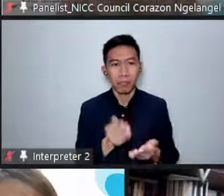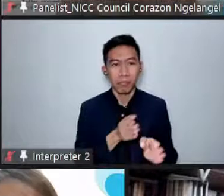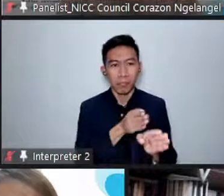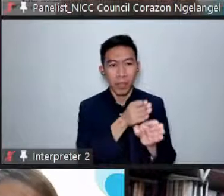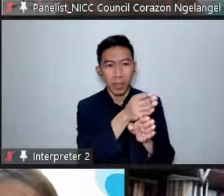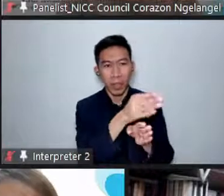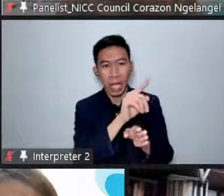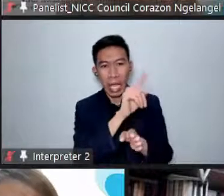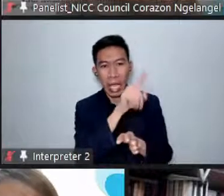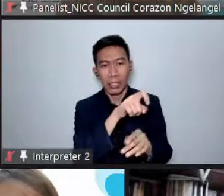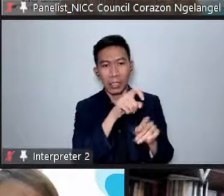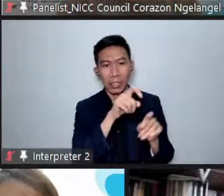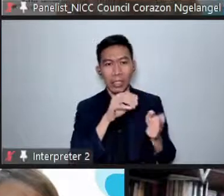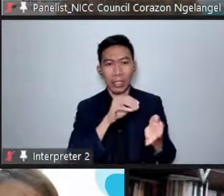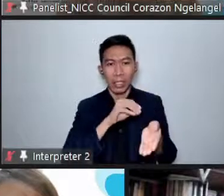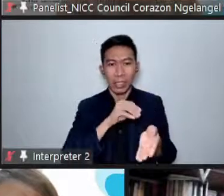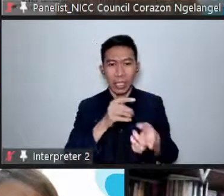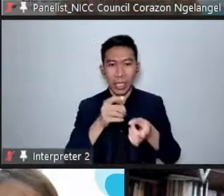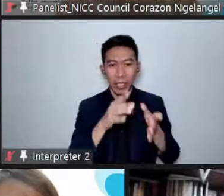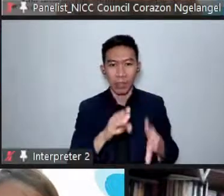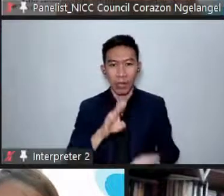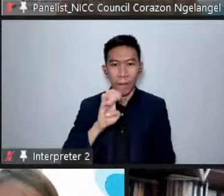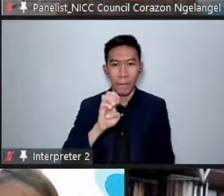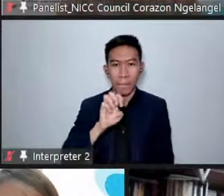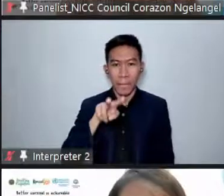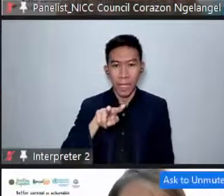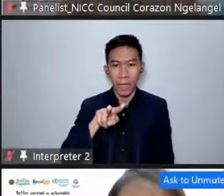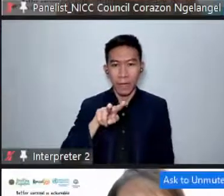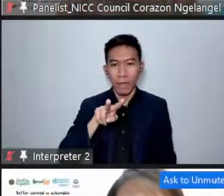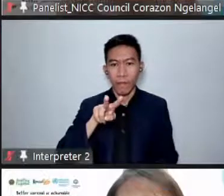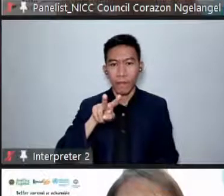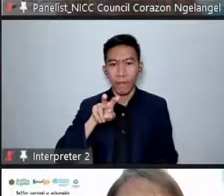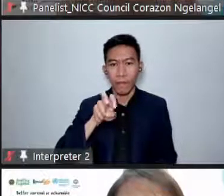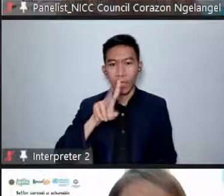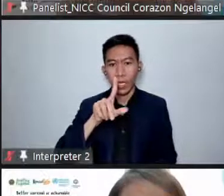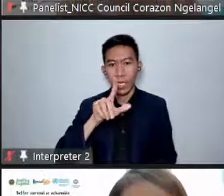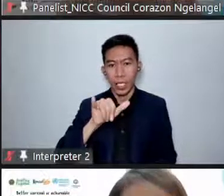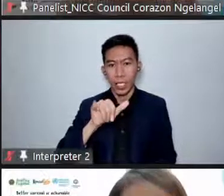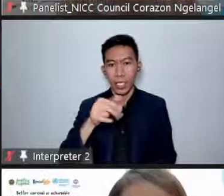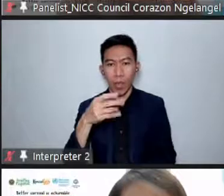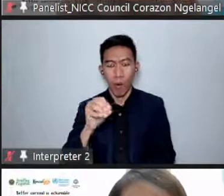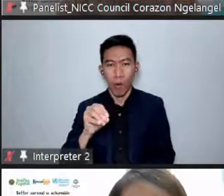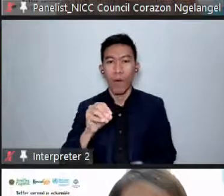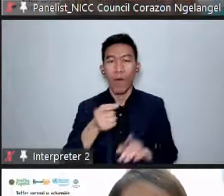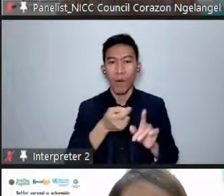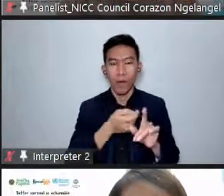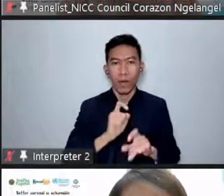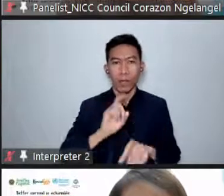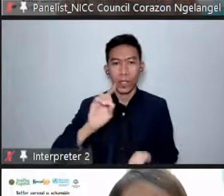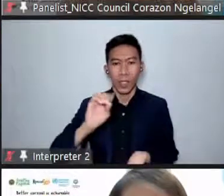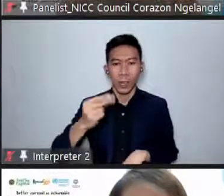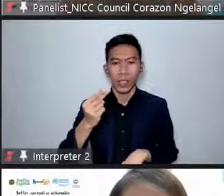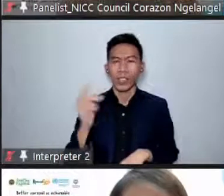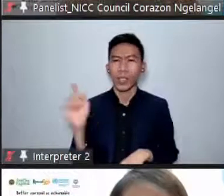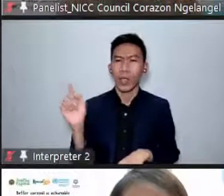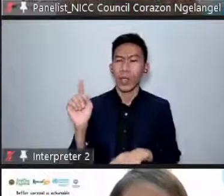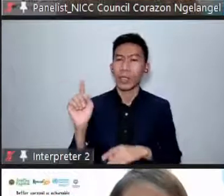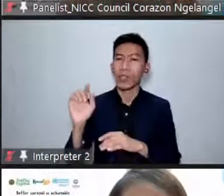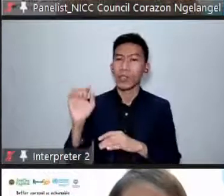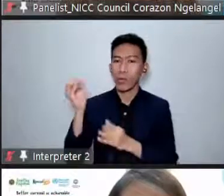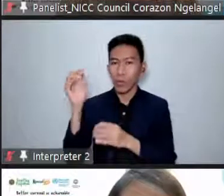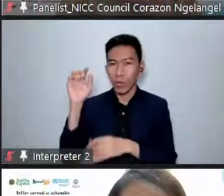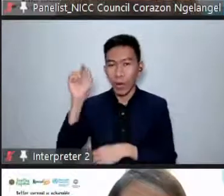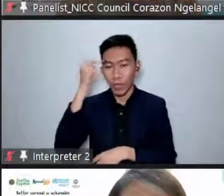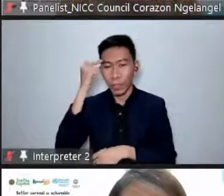Director Bev to respond from the DOH side. Ano-ano ang mga tulong na pwedeng ibigay ng